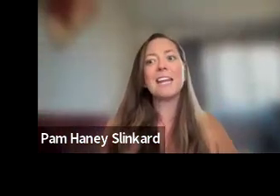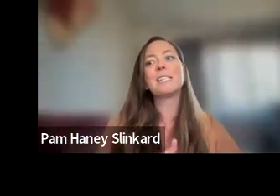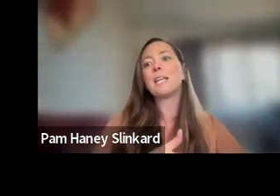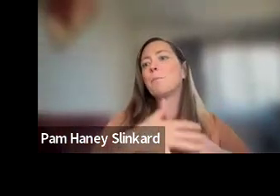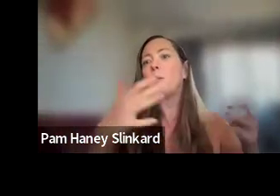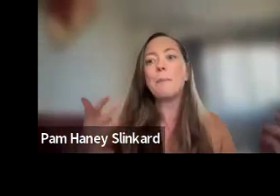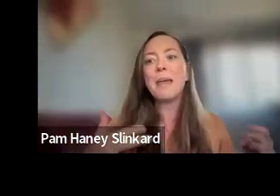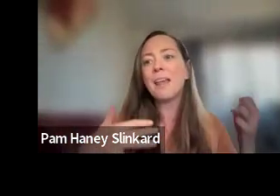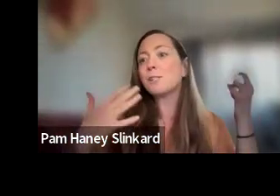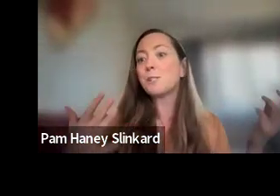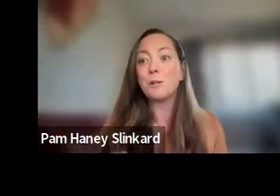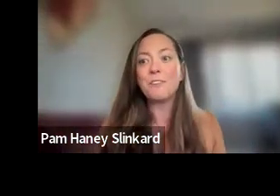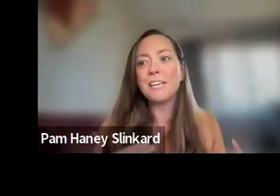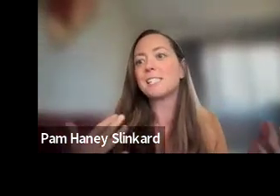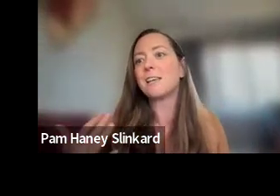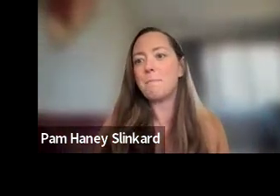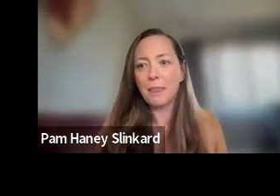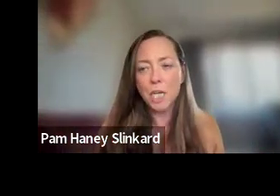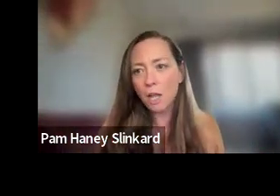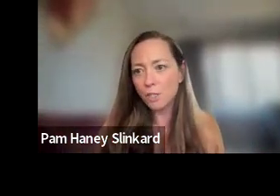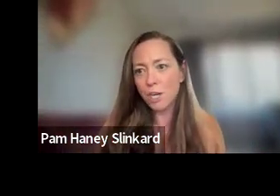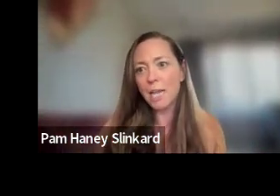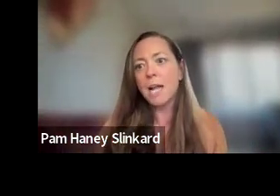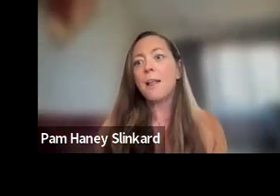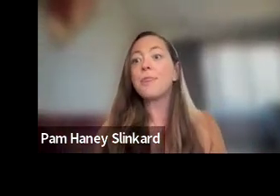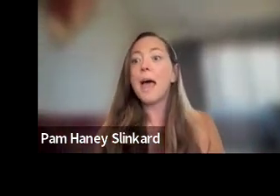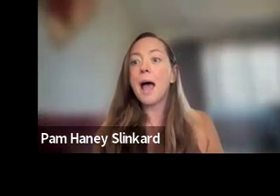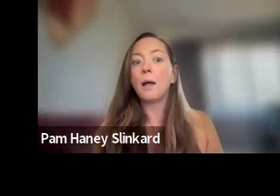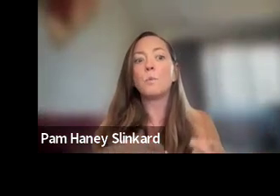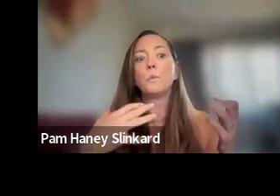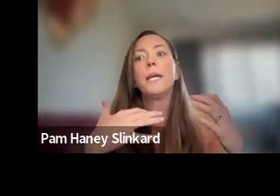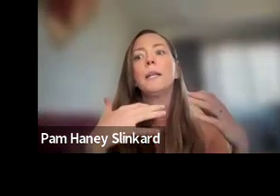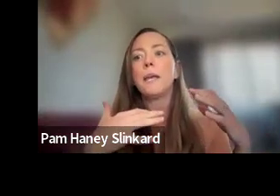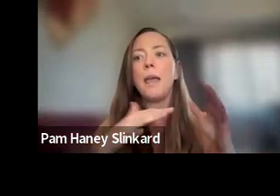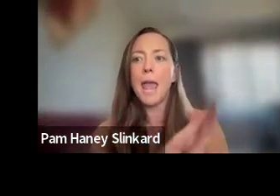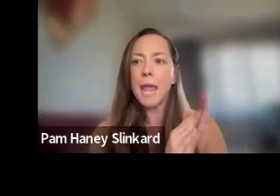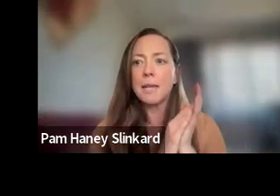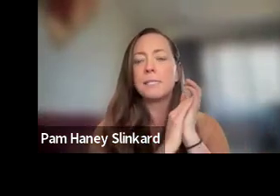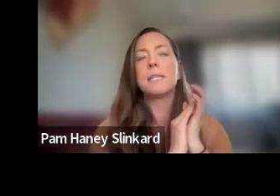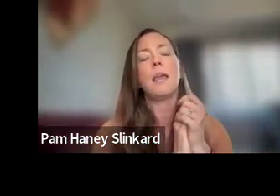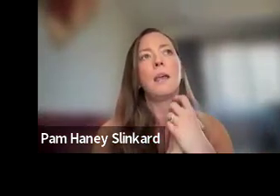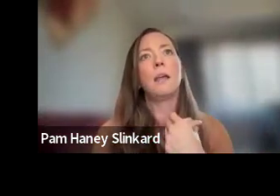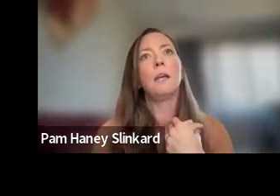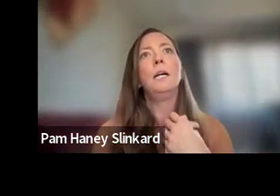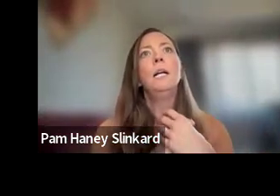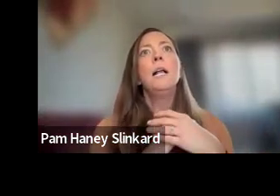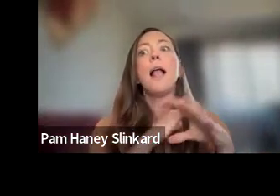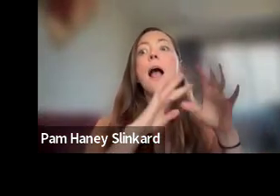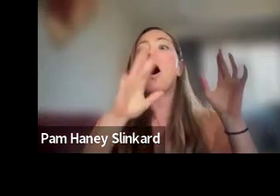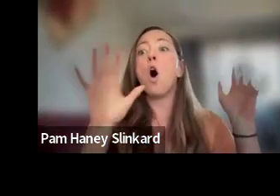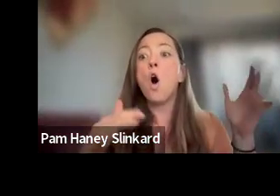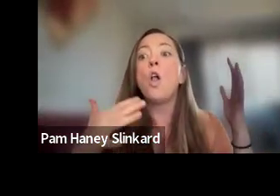all, right? It's an employment service methodology that really aids